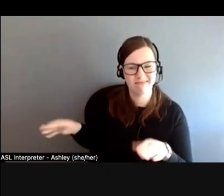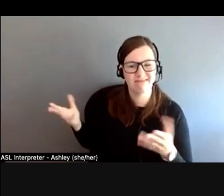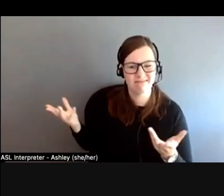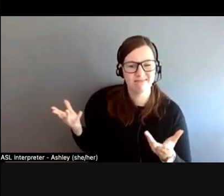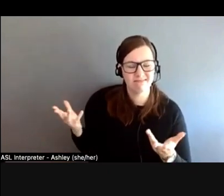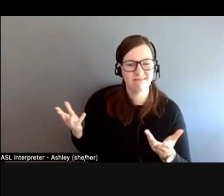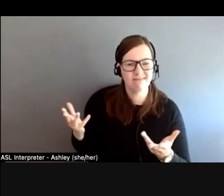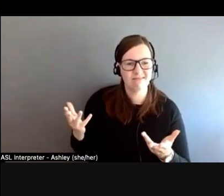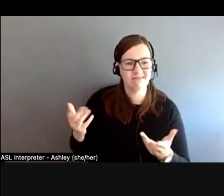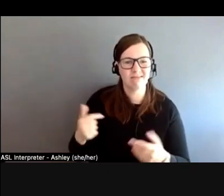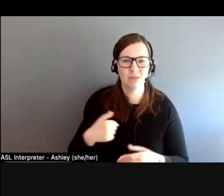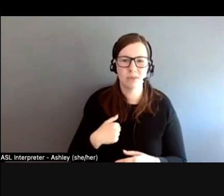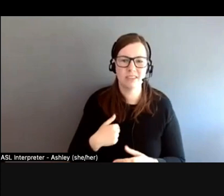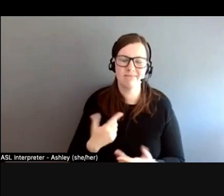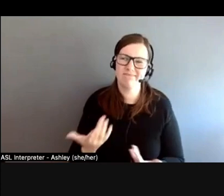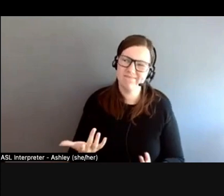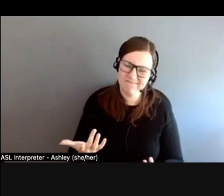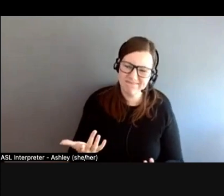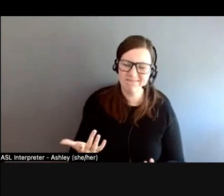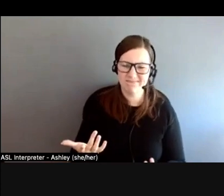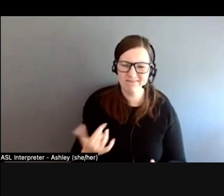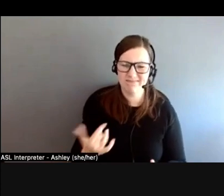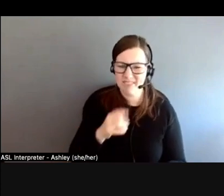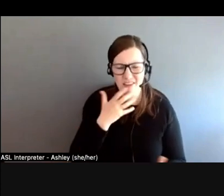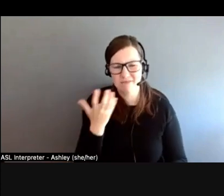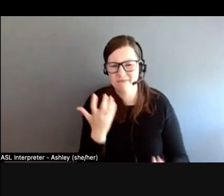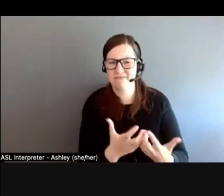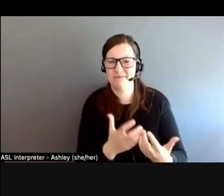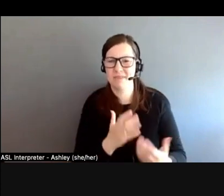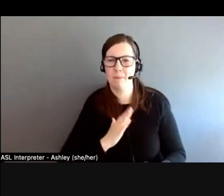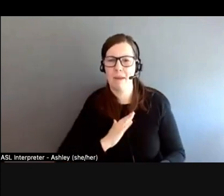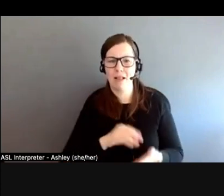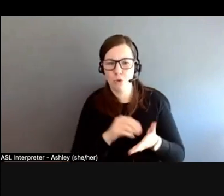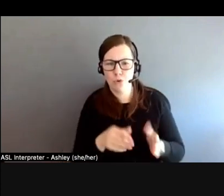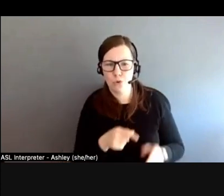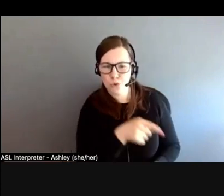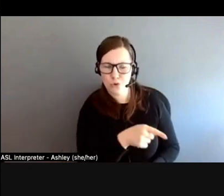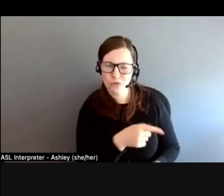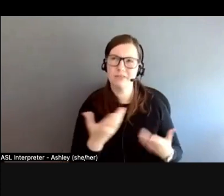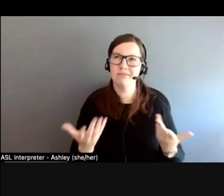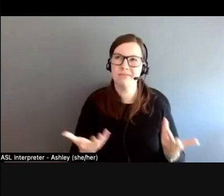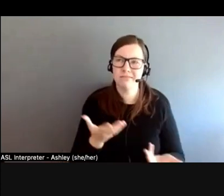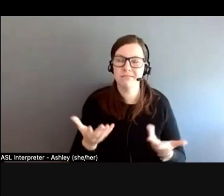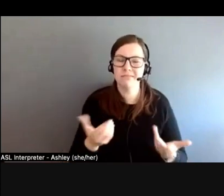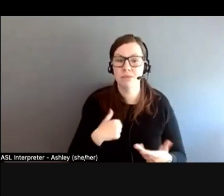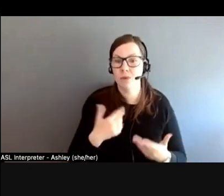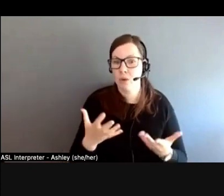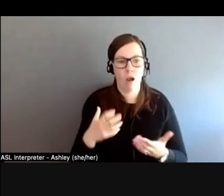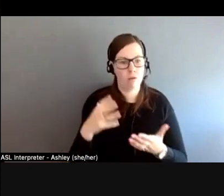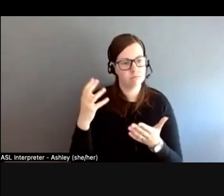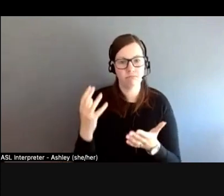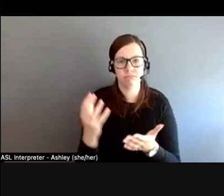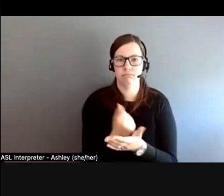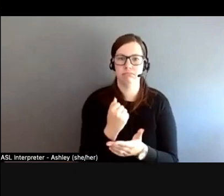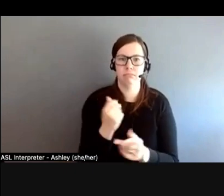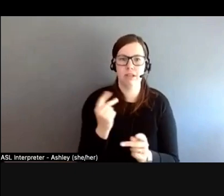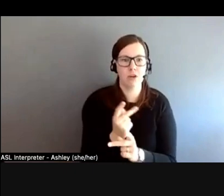I was a little concerned about that, and I wanted to do something about it. And